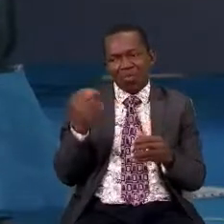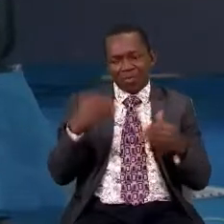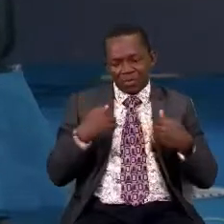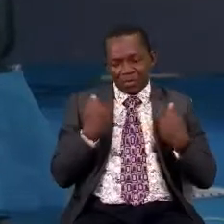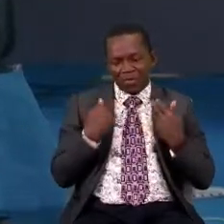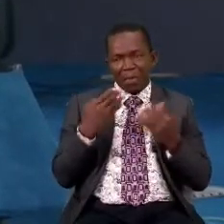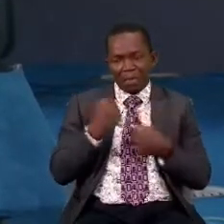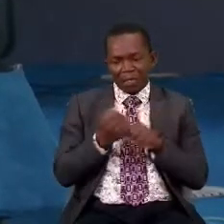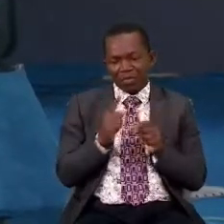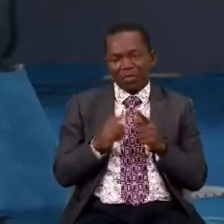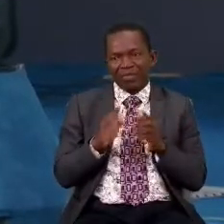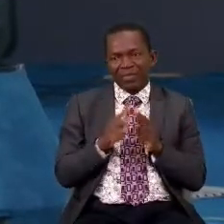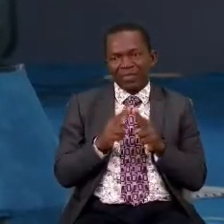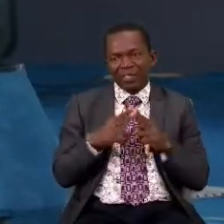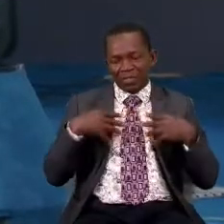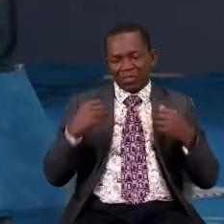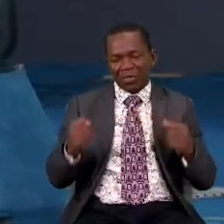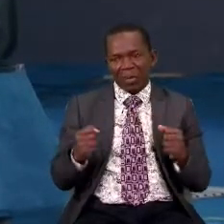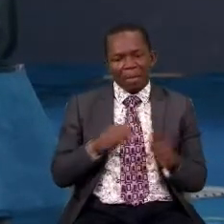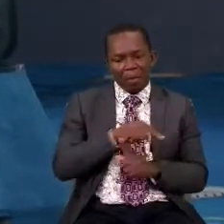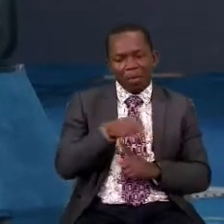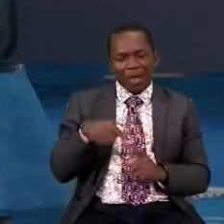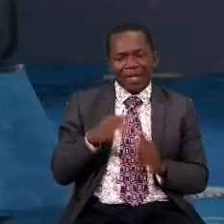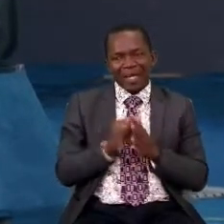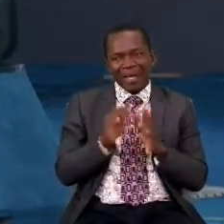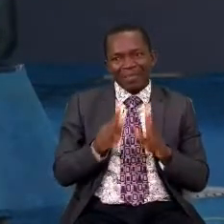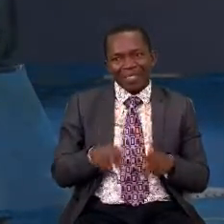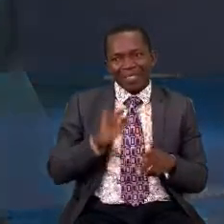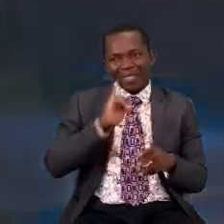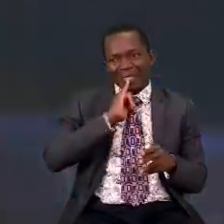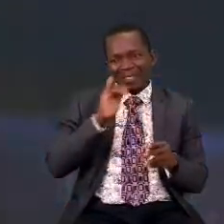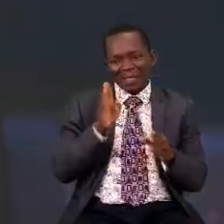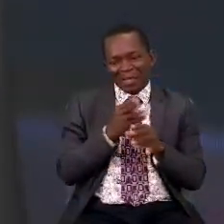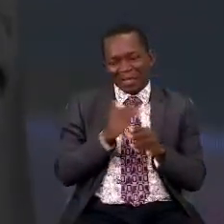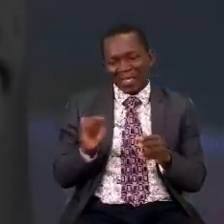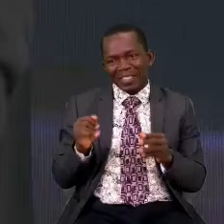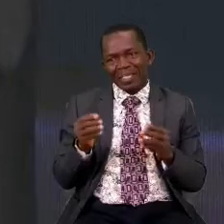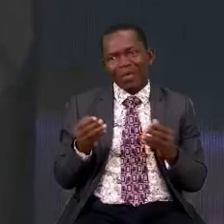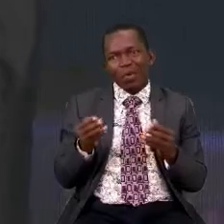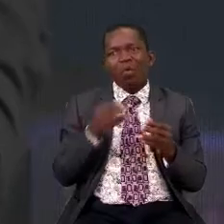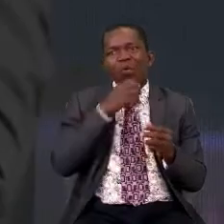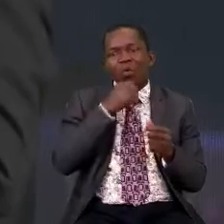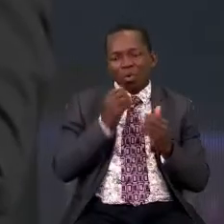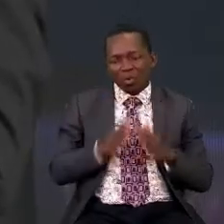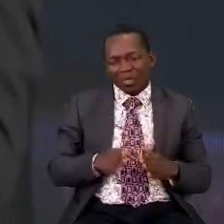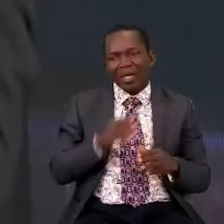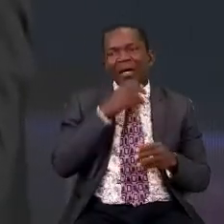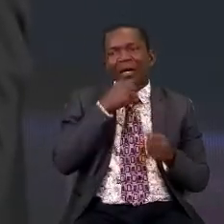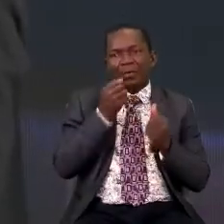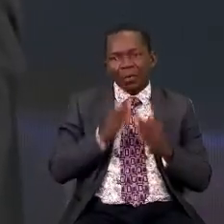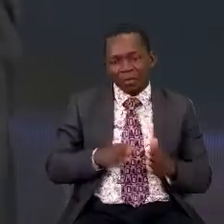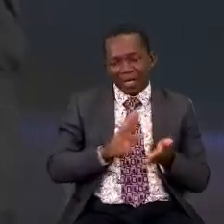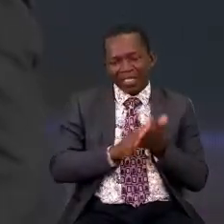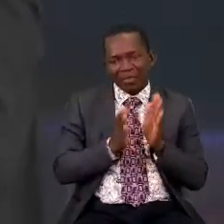met the Hivites, you have met the Jebusites, and you have met all the Hittites, and you have seen all what they could